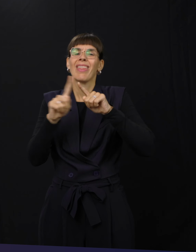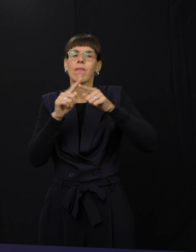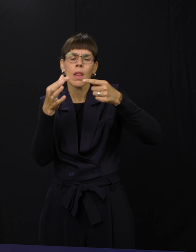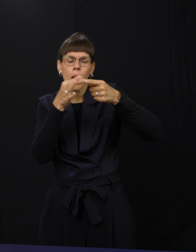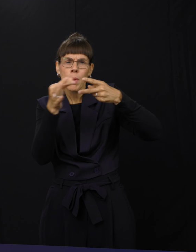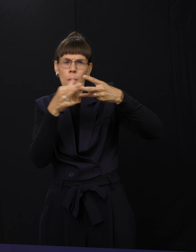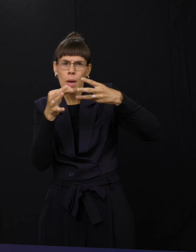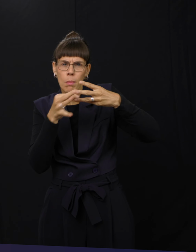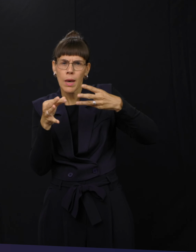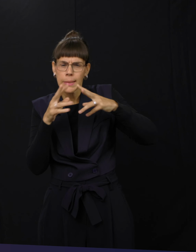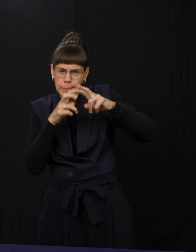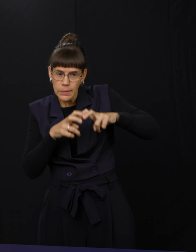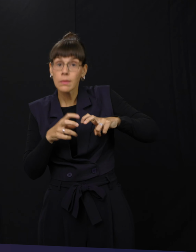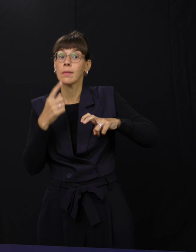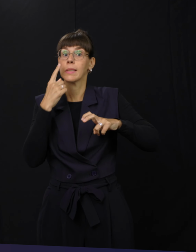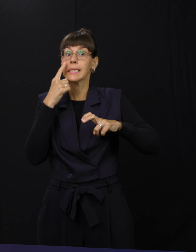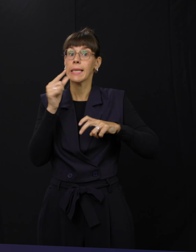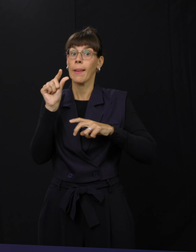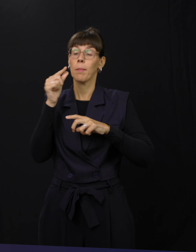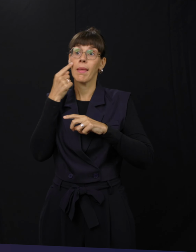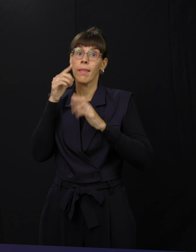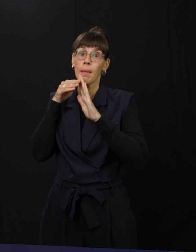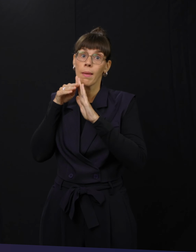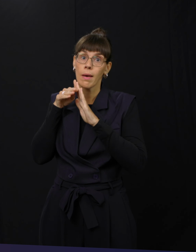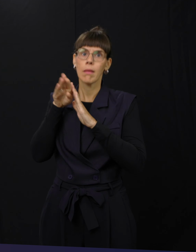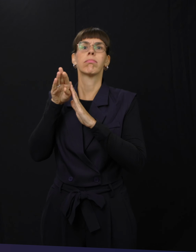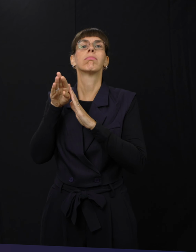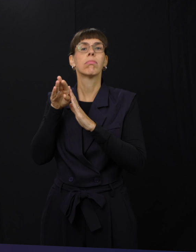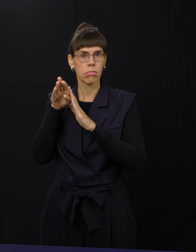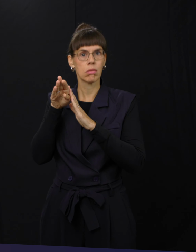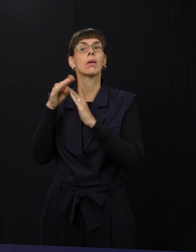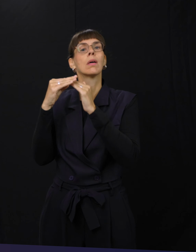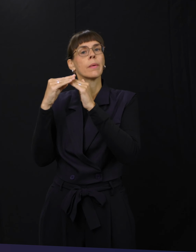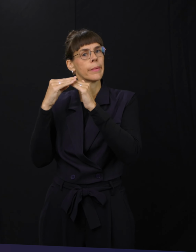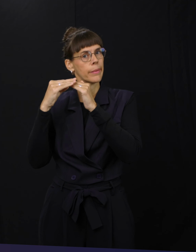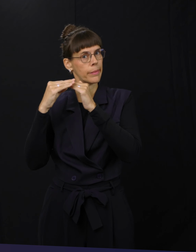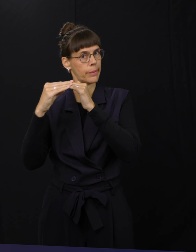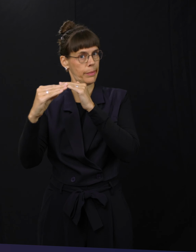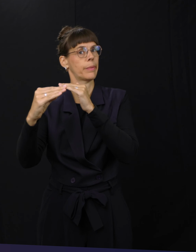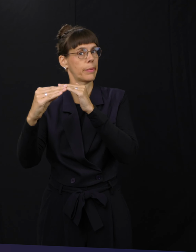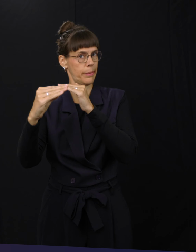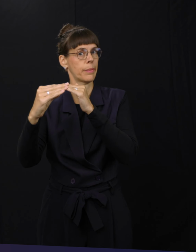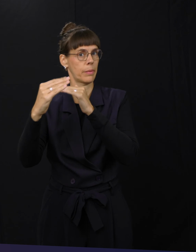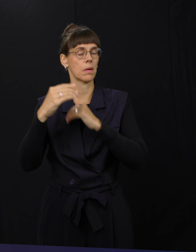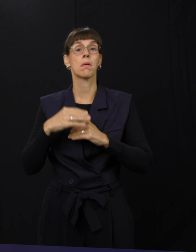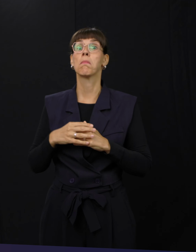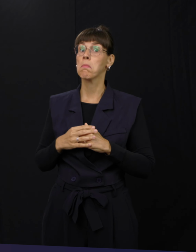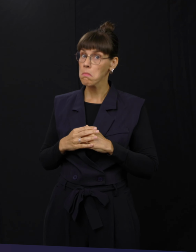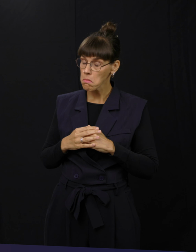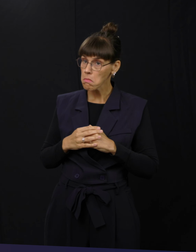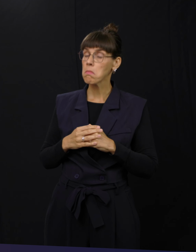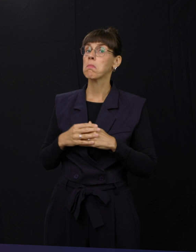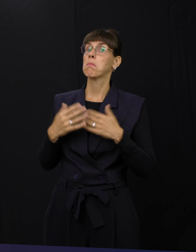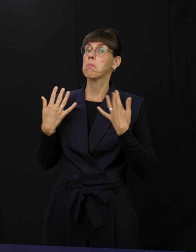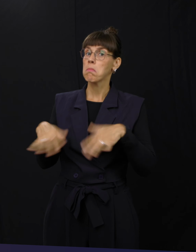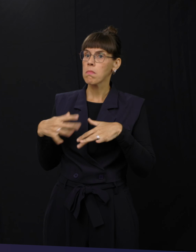assessed showed even a slight improve in vision. And after that, a stabilization of the eyesight. Right, okay. But